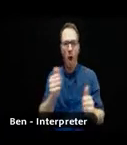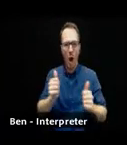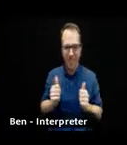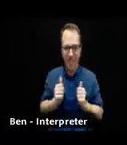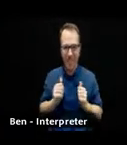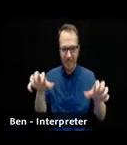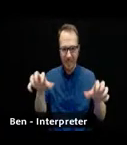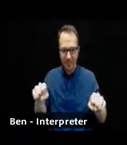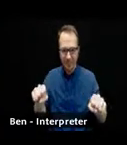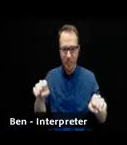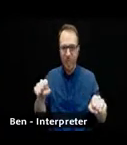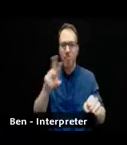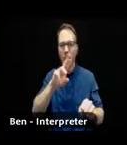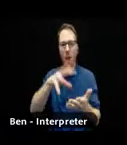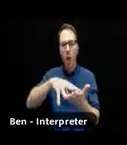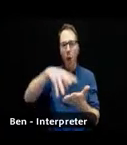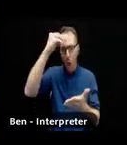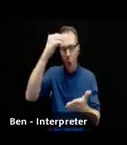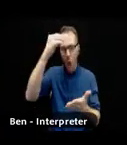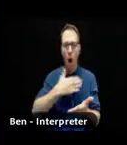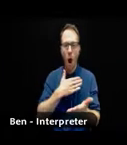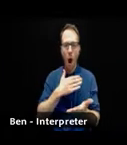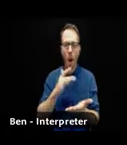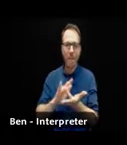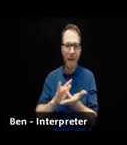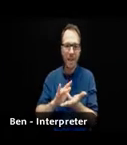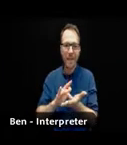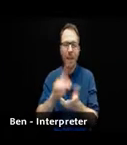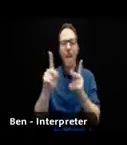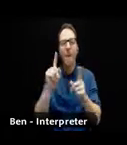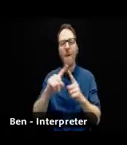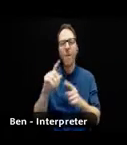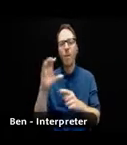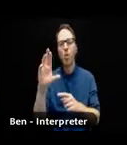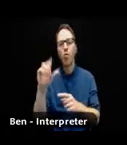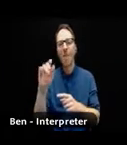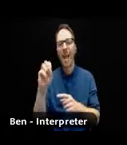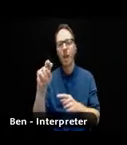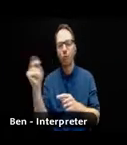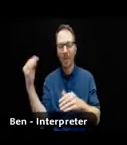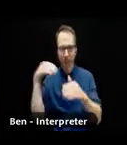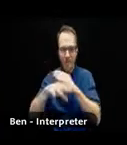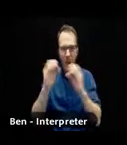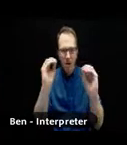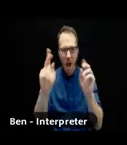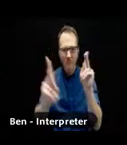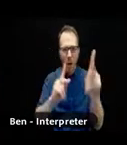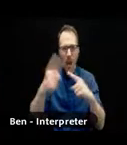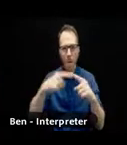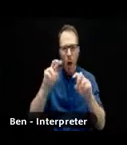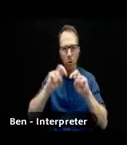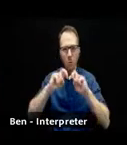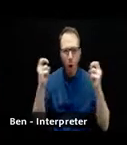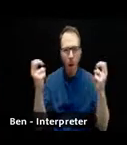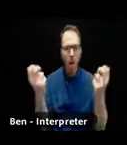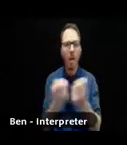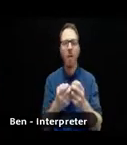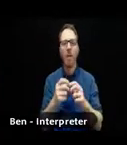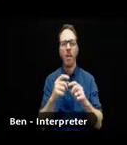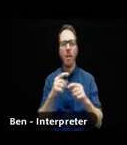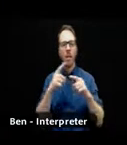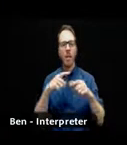we relearn our medicine? And so some folks from Cree Nation came in and taught folks about circle. And